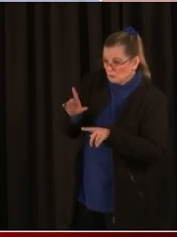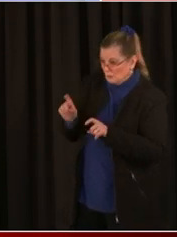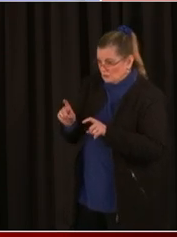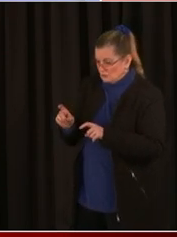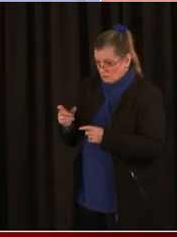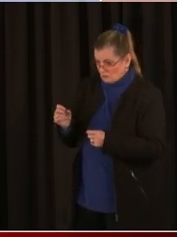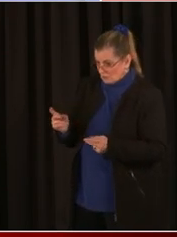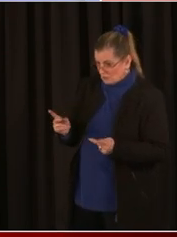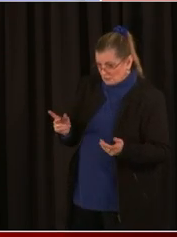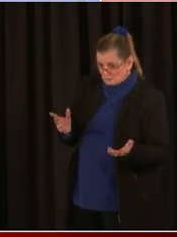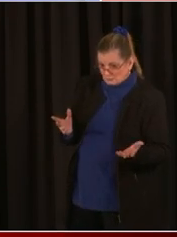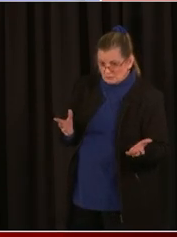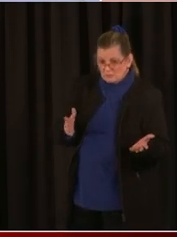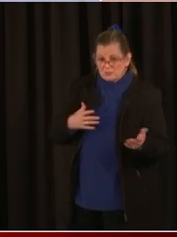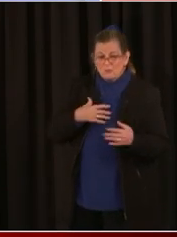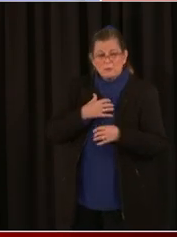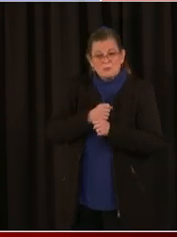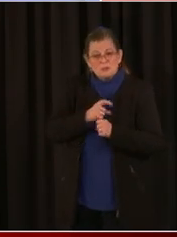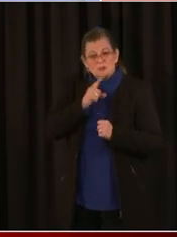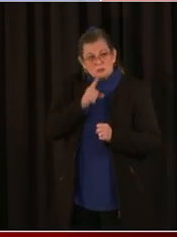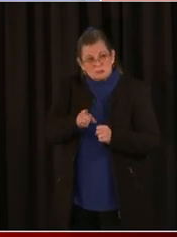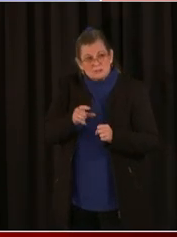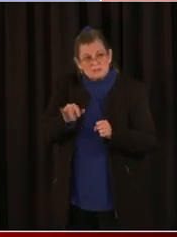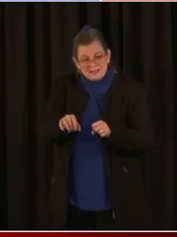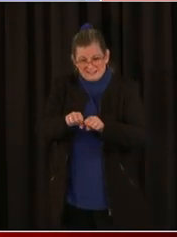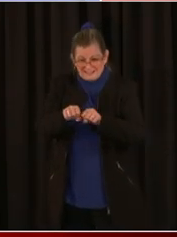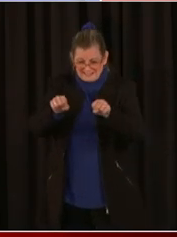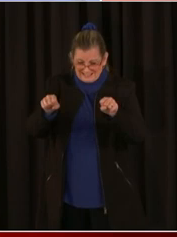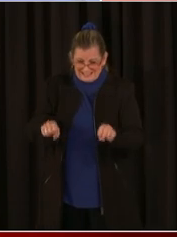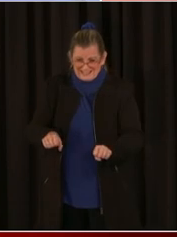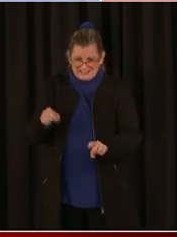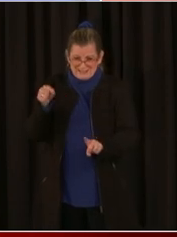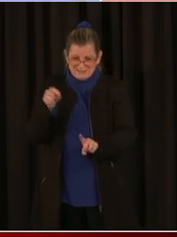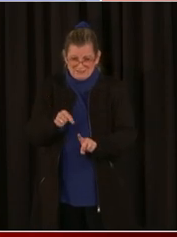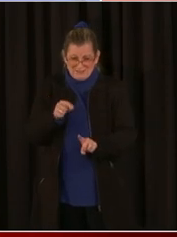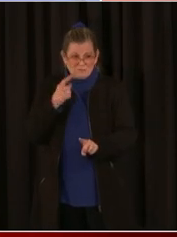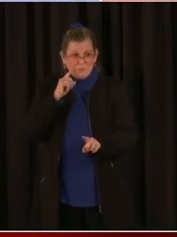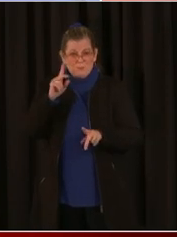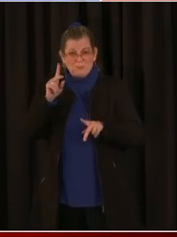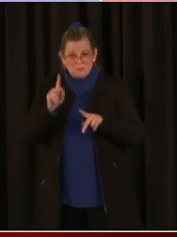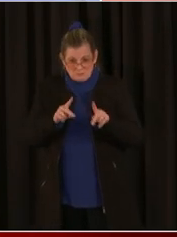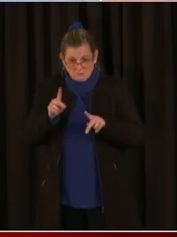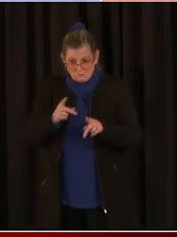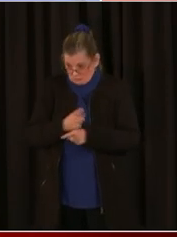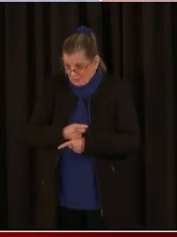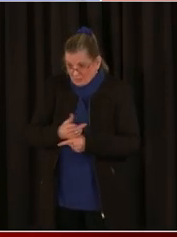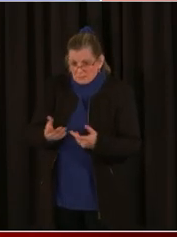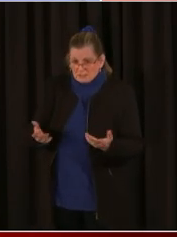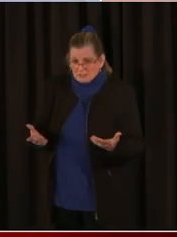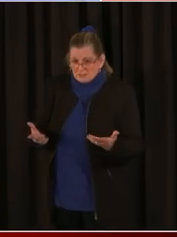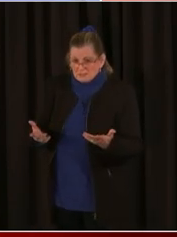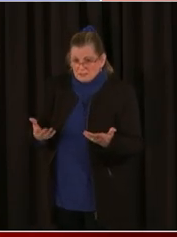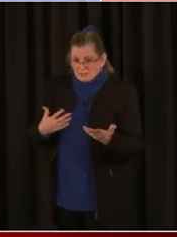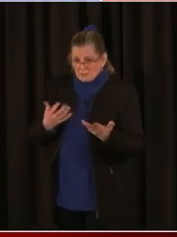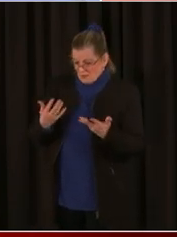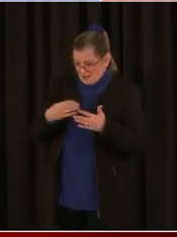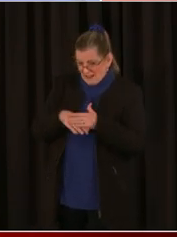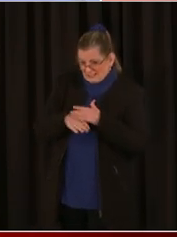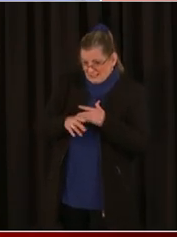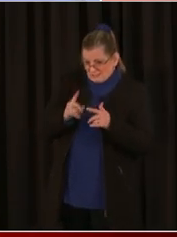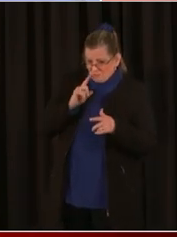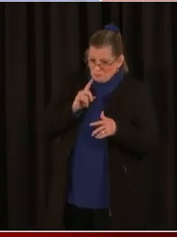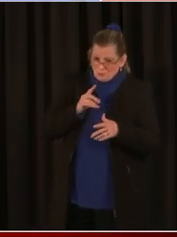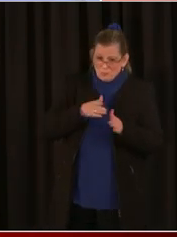questions, okay? And let's make sure that the system works for the people, right? So when they want to access it, they